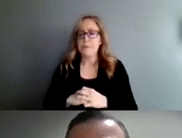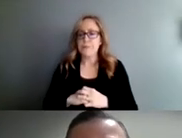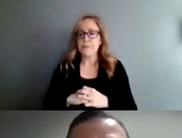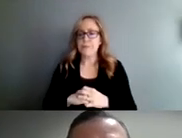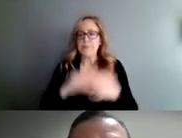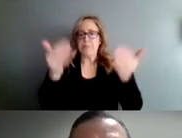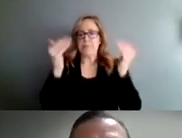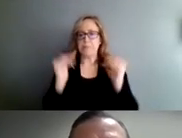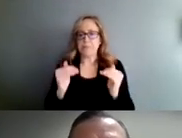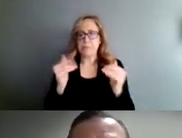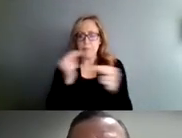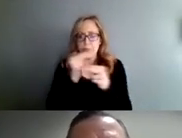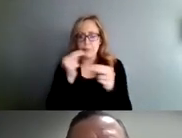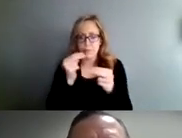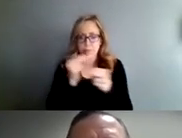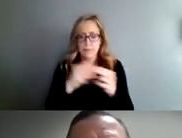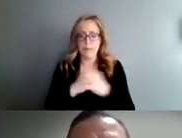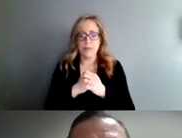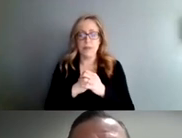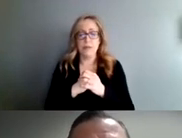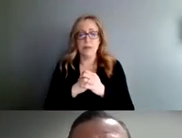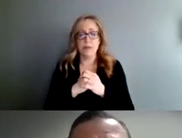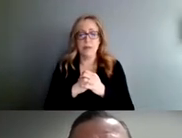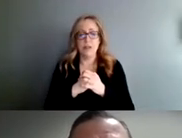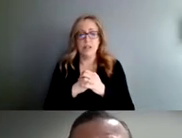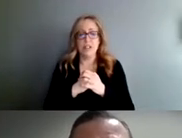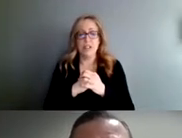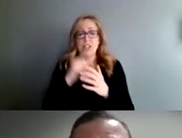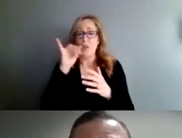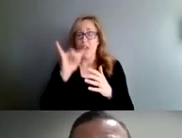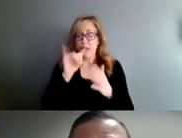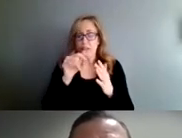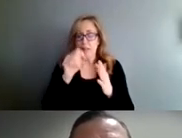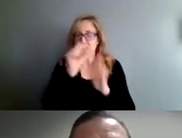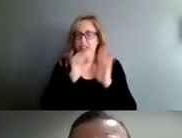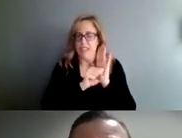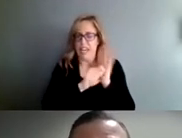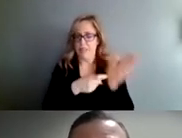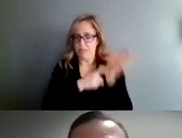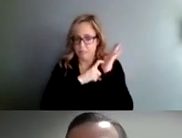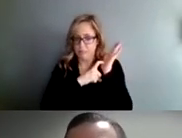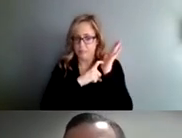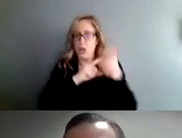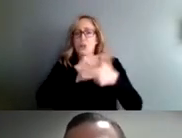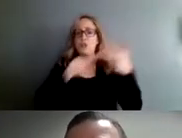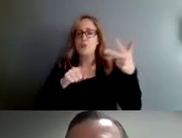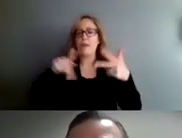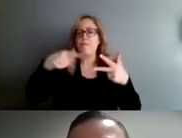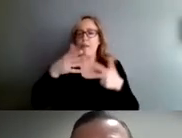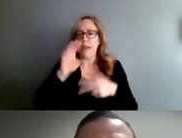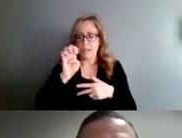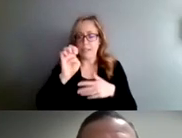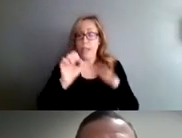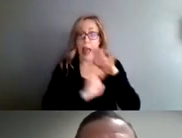Next slide. All right, so here's what the state has mandated. 3 phases, elementary school